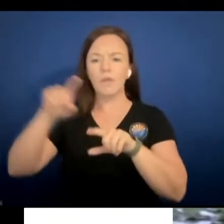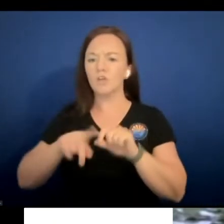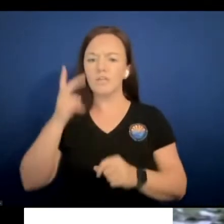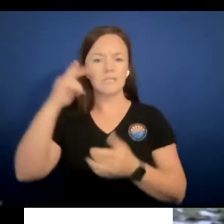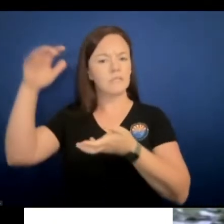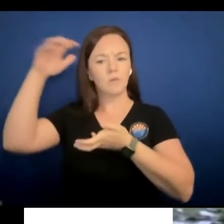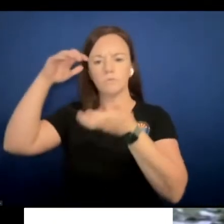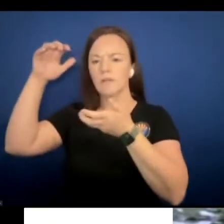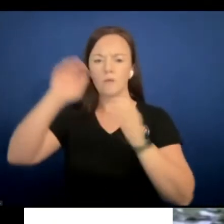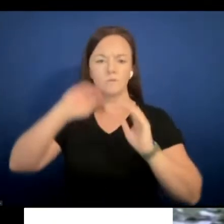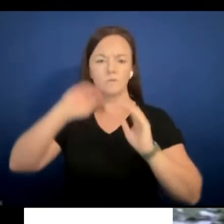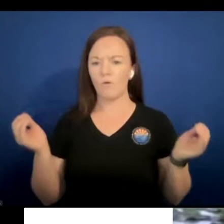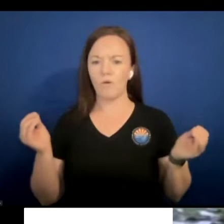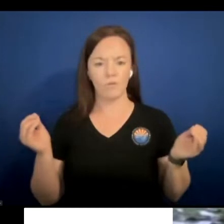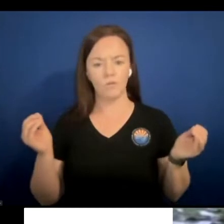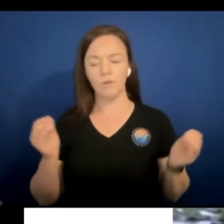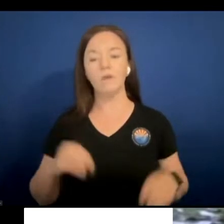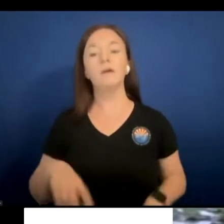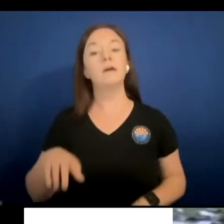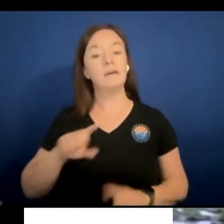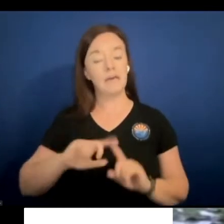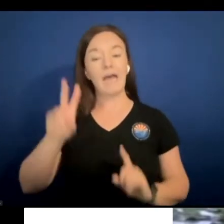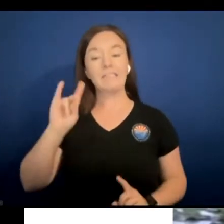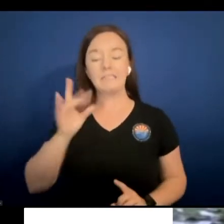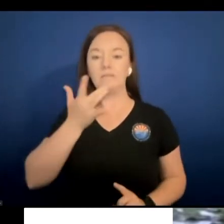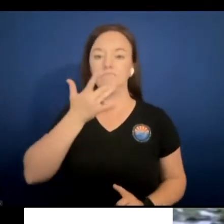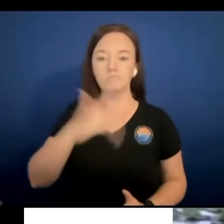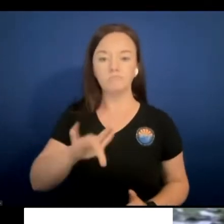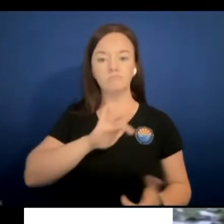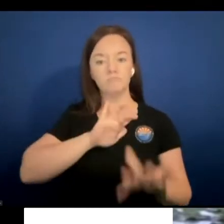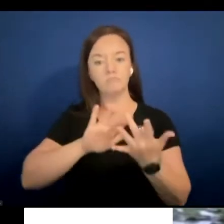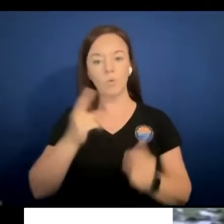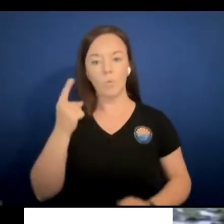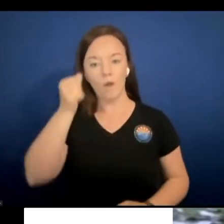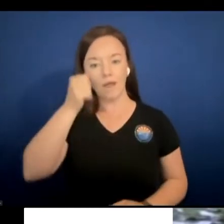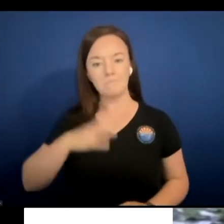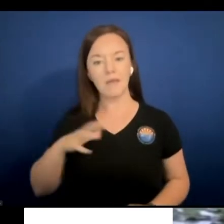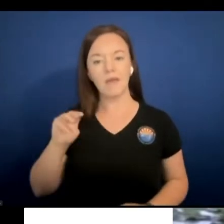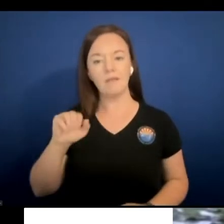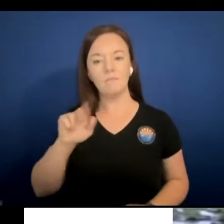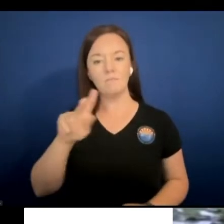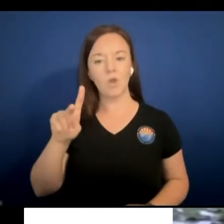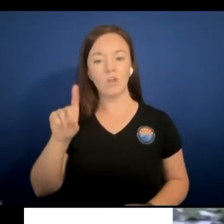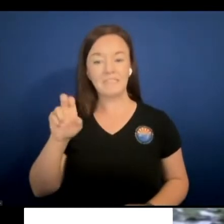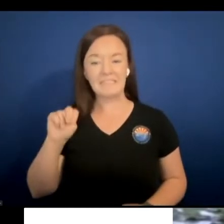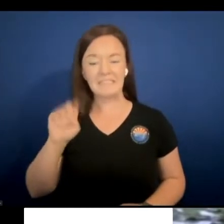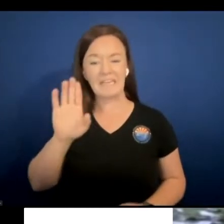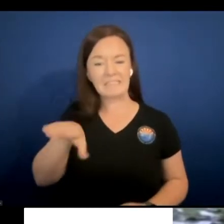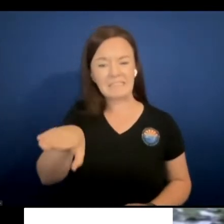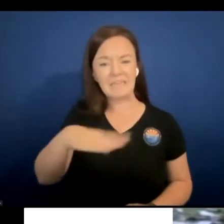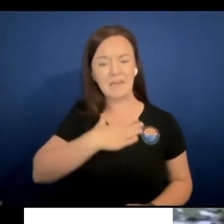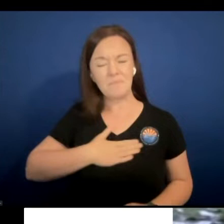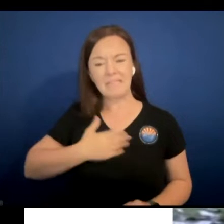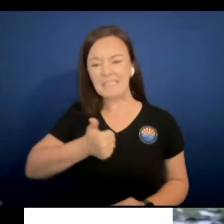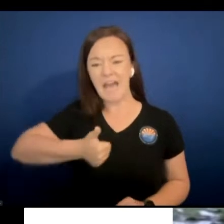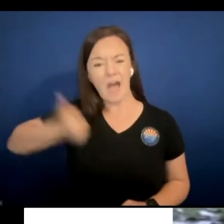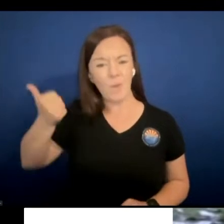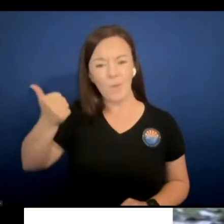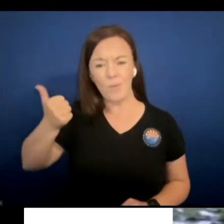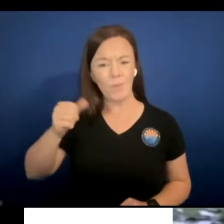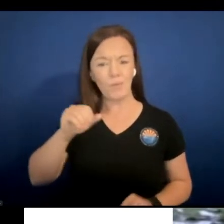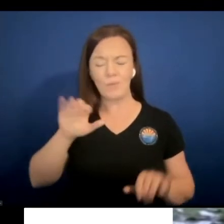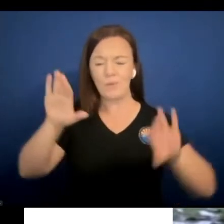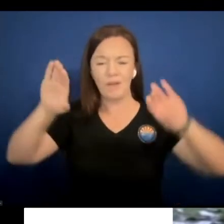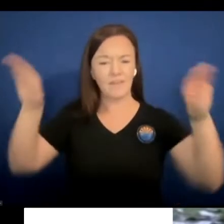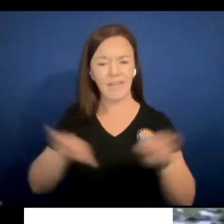them. I got a hold of one gentleman, Martin, and told him, please get out of the canyon, and to